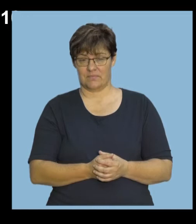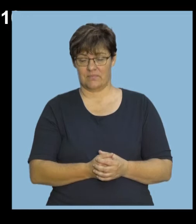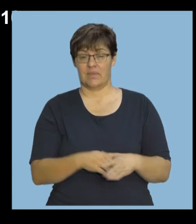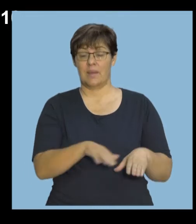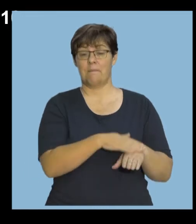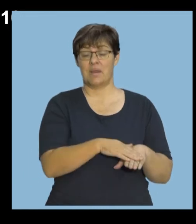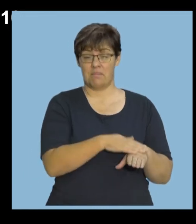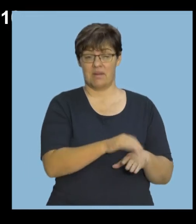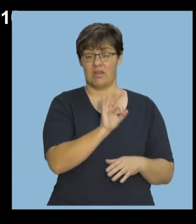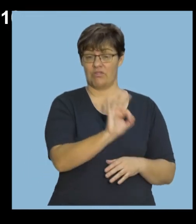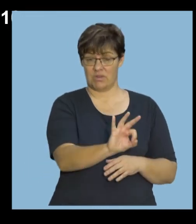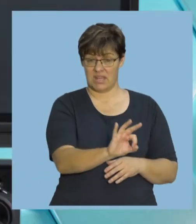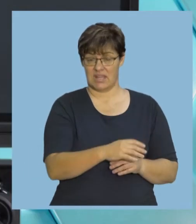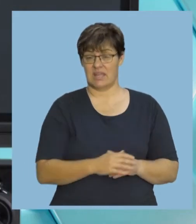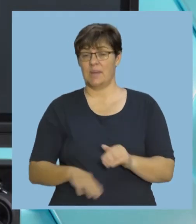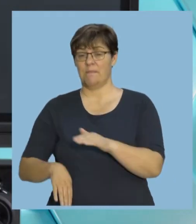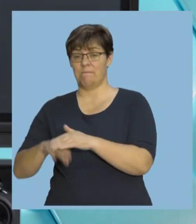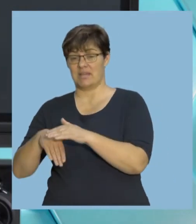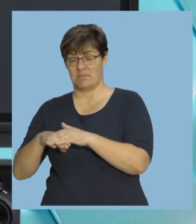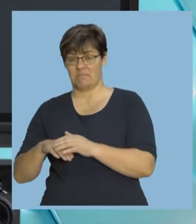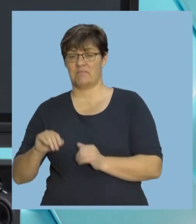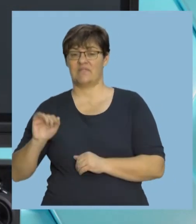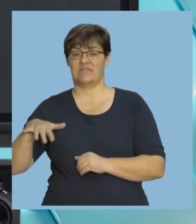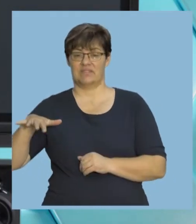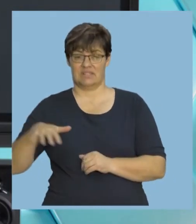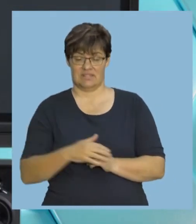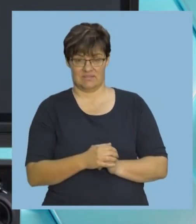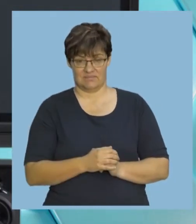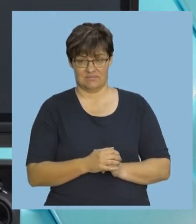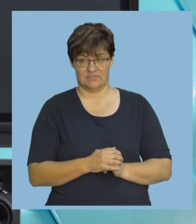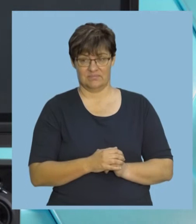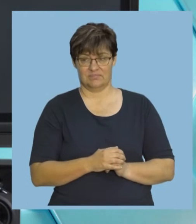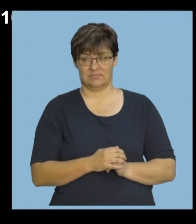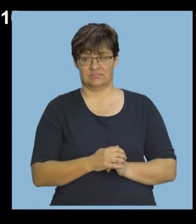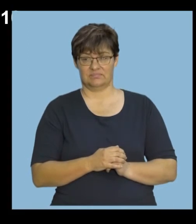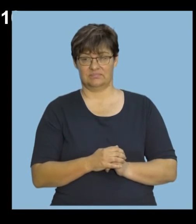our minimum value will be 3, our maximum value will be 50.